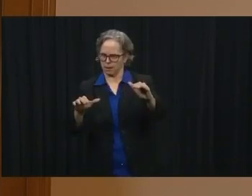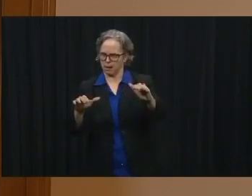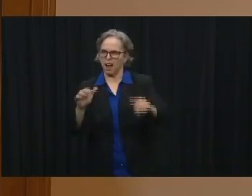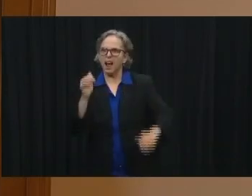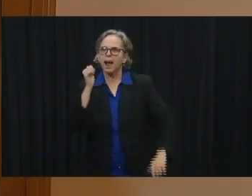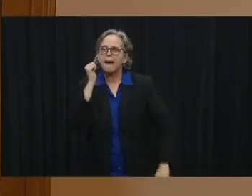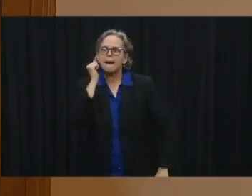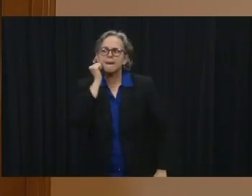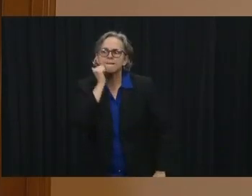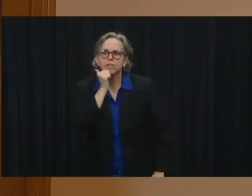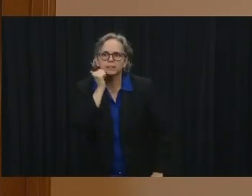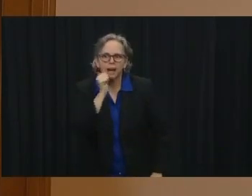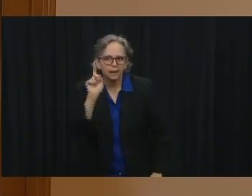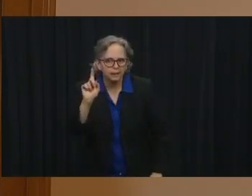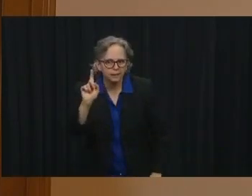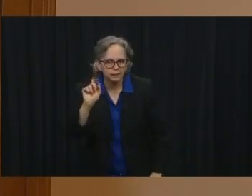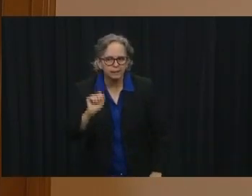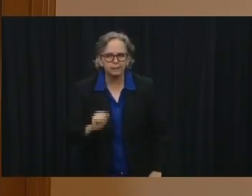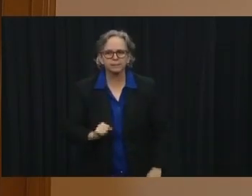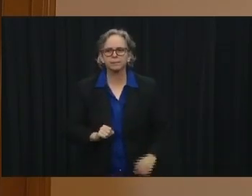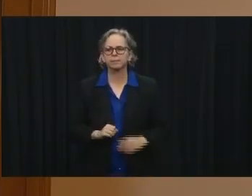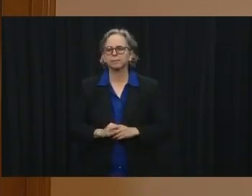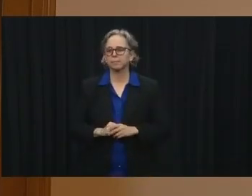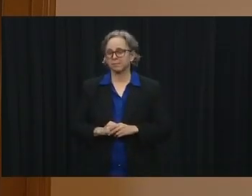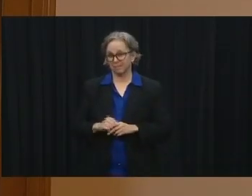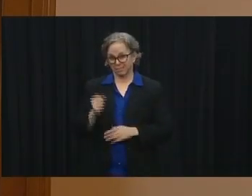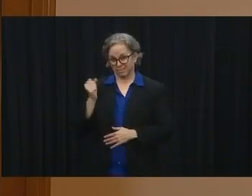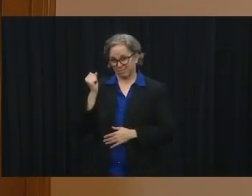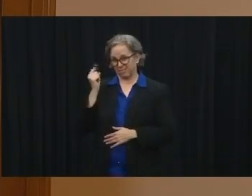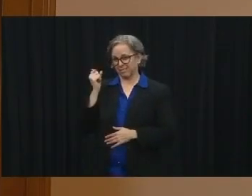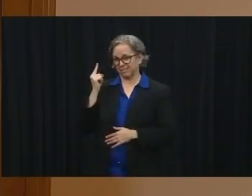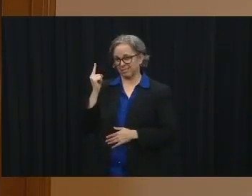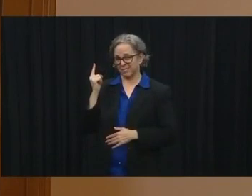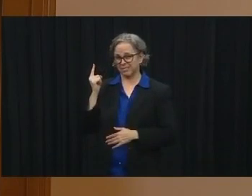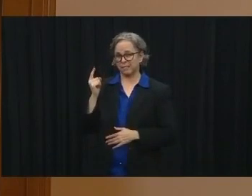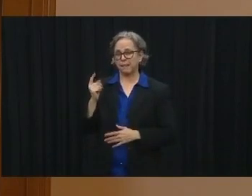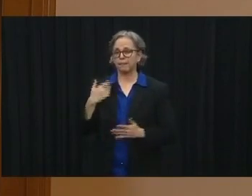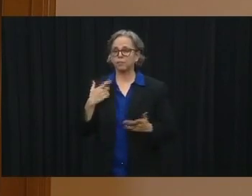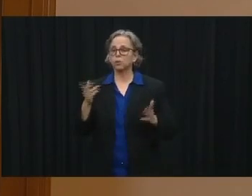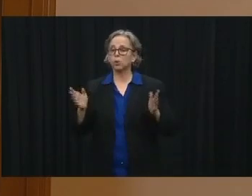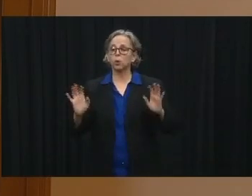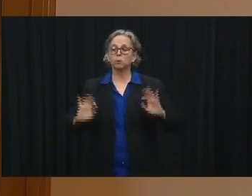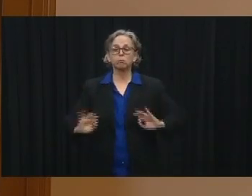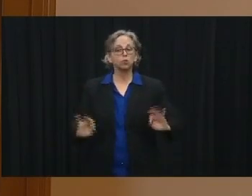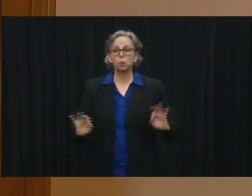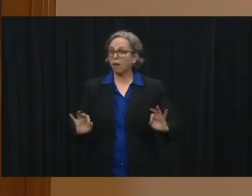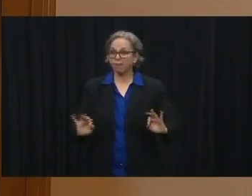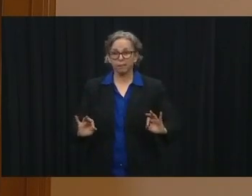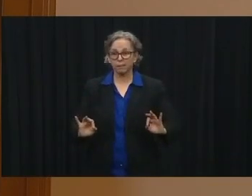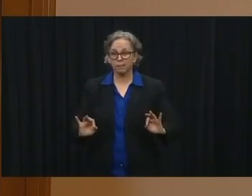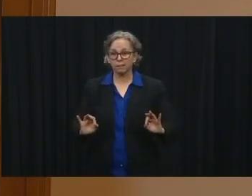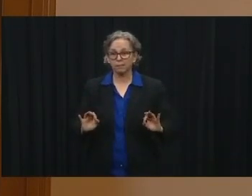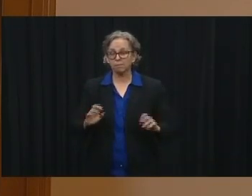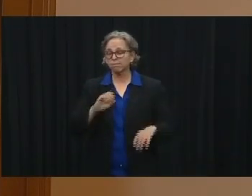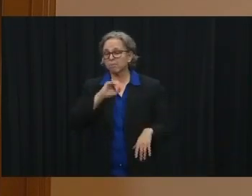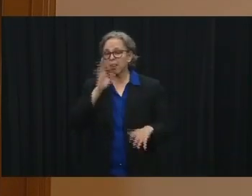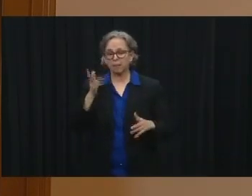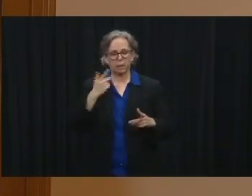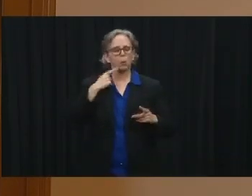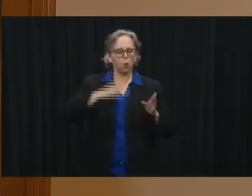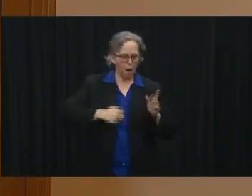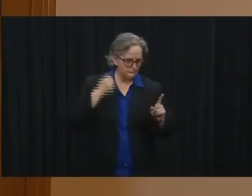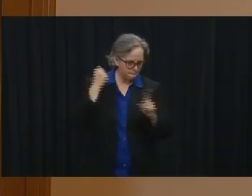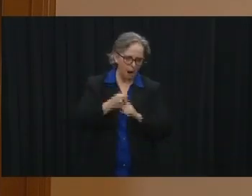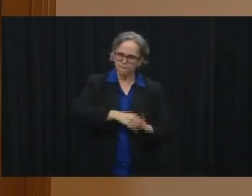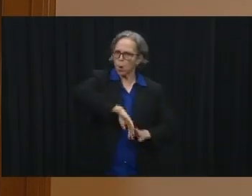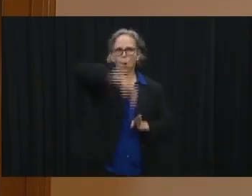capacity, and we're also lowering that curve, and less people are getting infected. So that is going to make all the difference in our ability